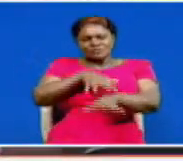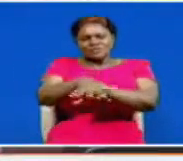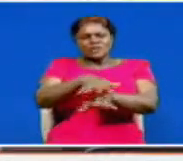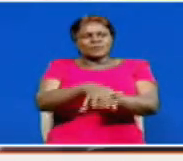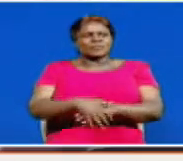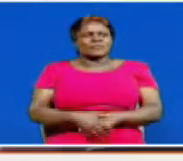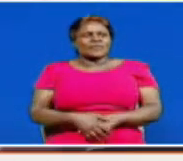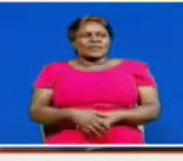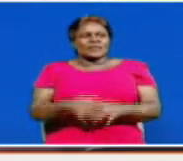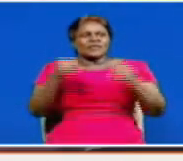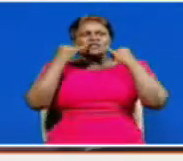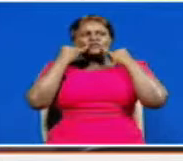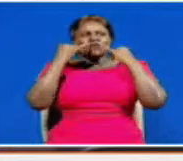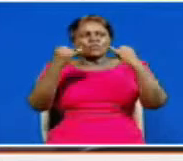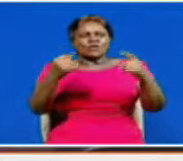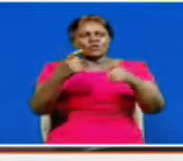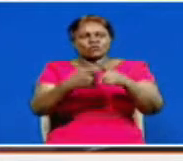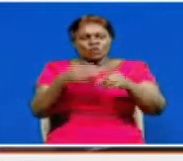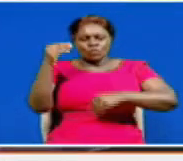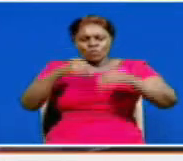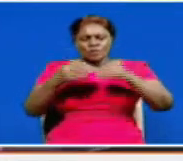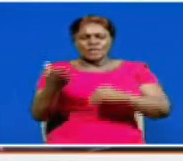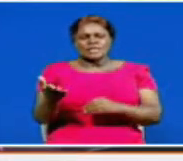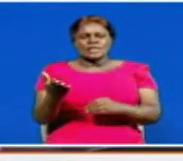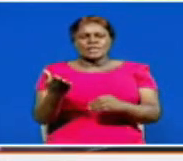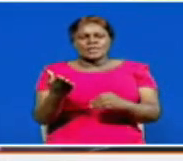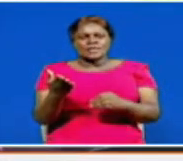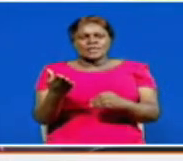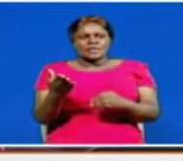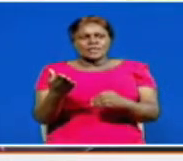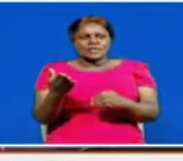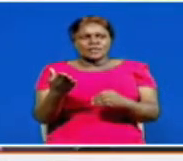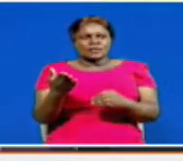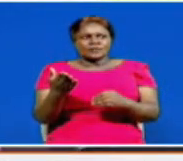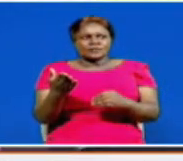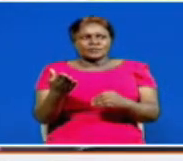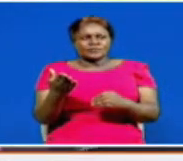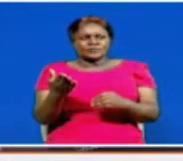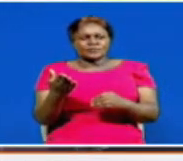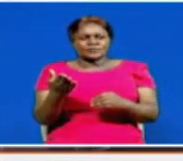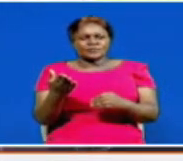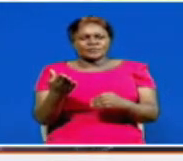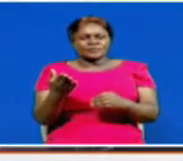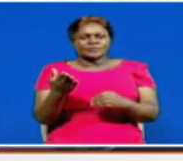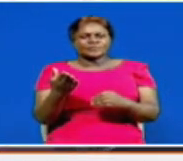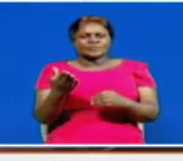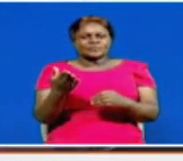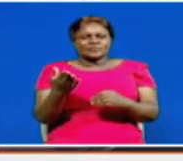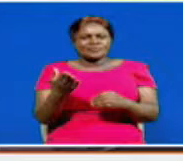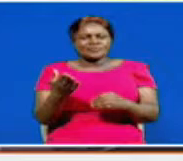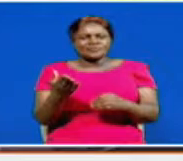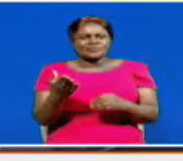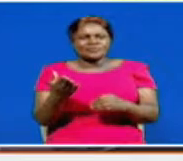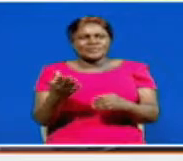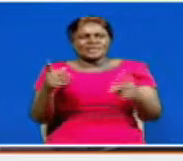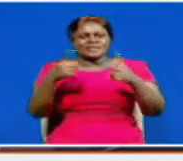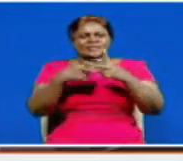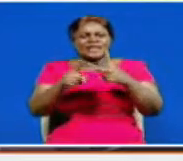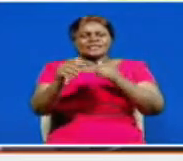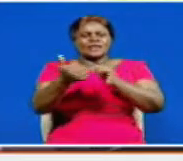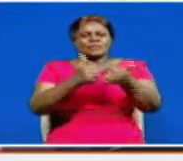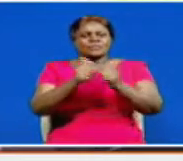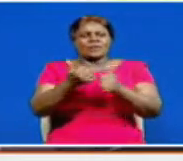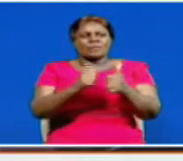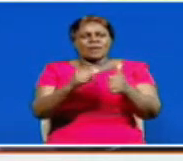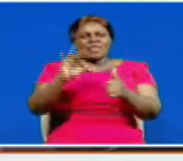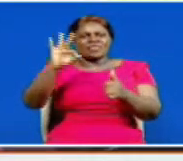Record of 38 teams drawn for the county leagues and sub-county leagues. All teams in the county league and a few from sub-county leagues. We started these games on